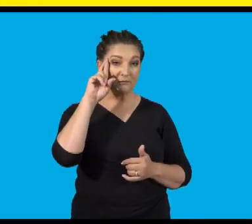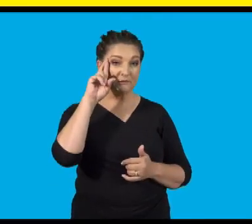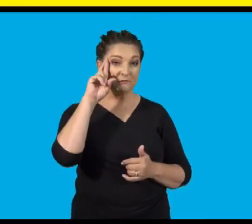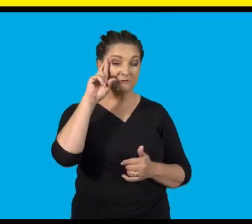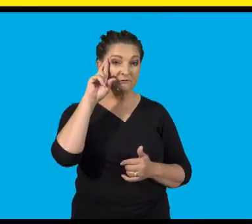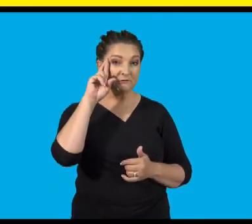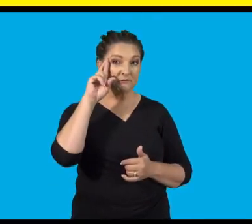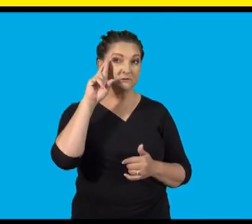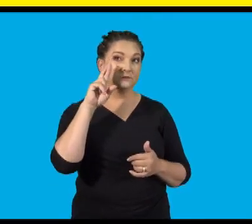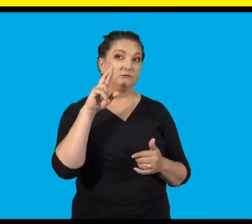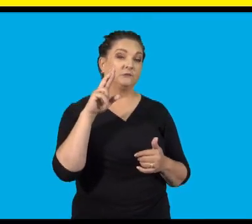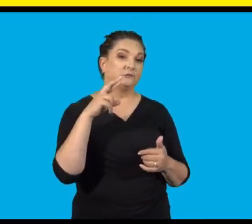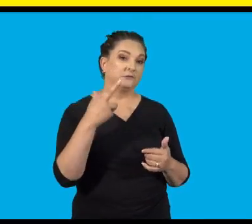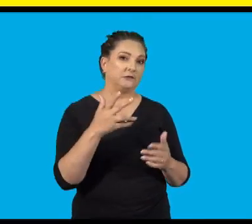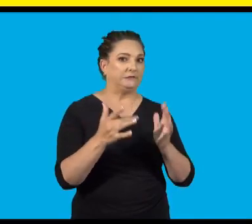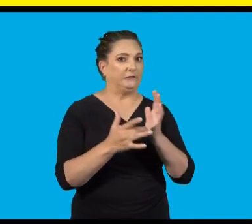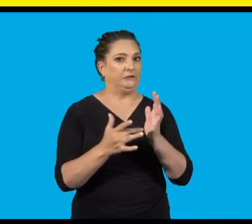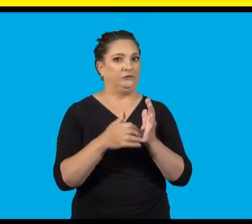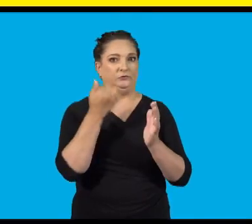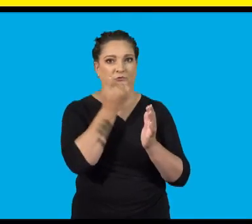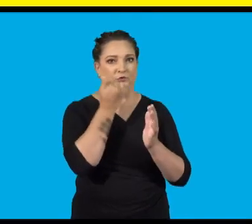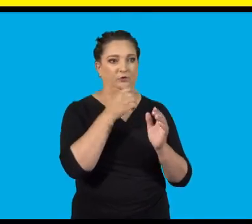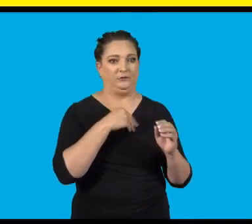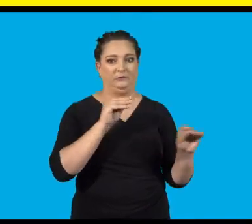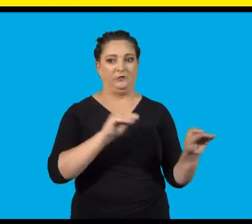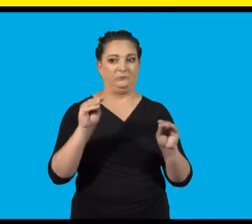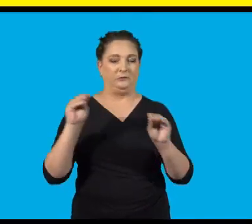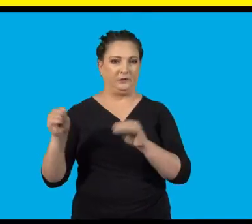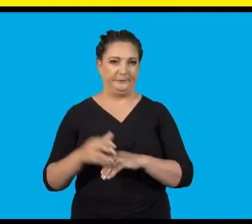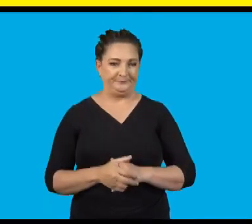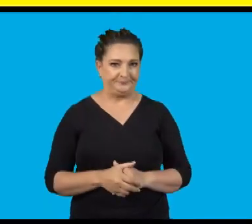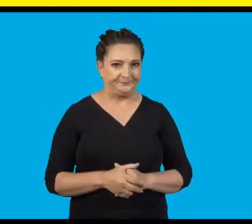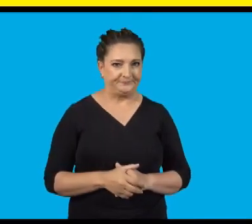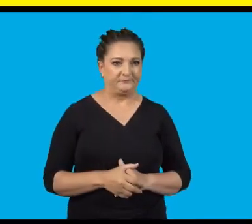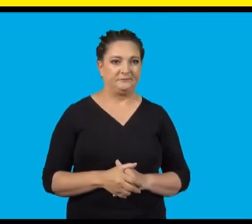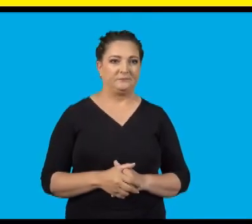of comparison, you can see technology is not my friend today, huh?